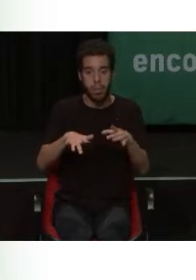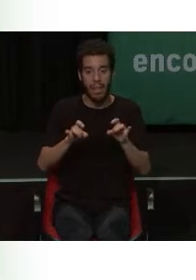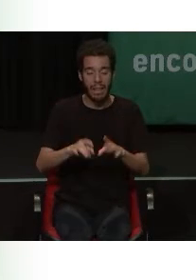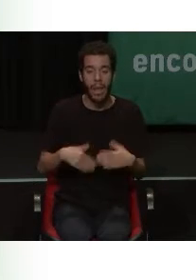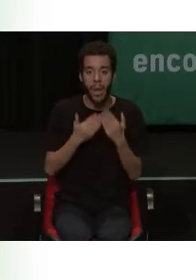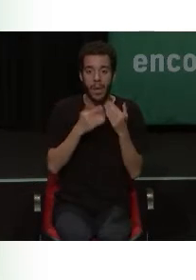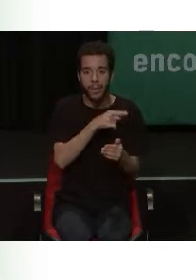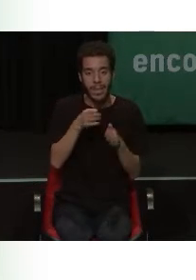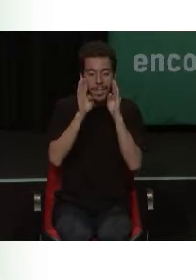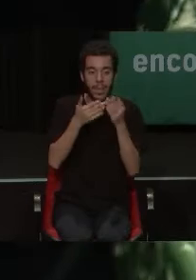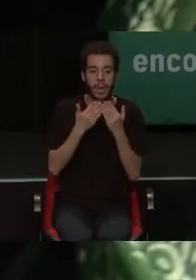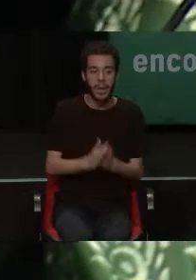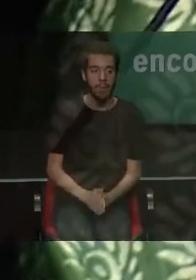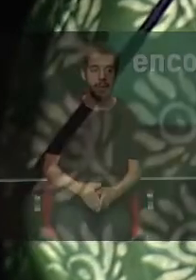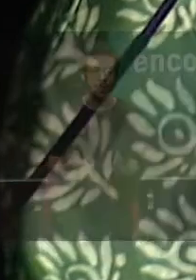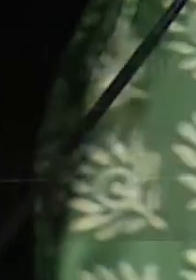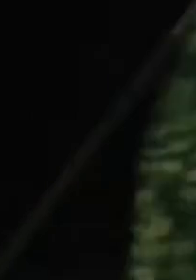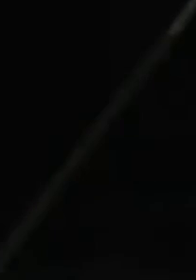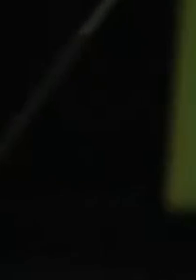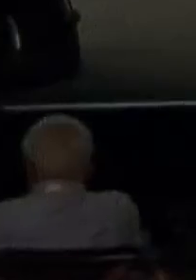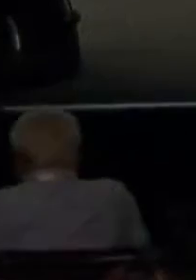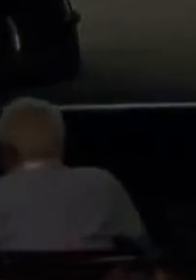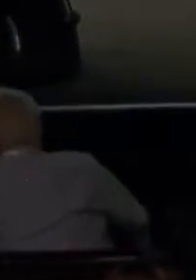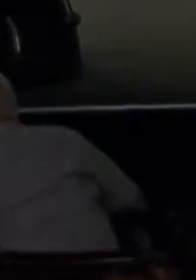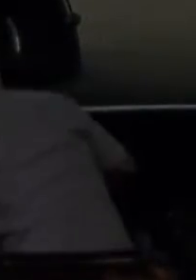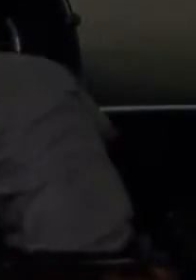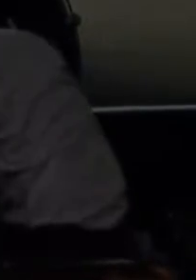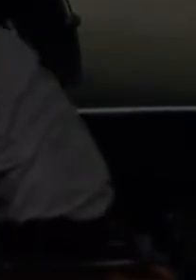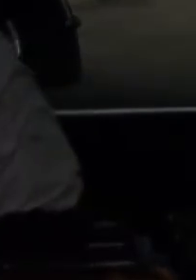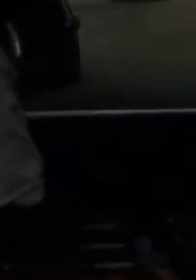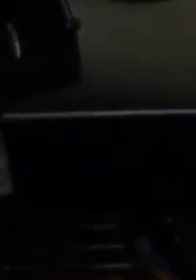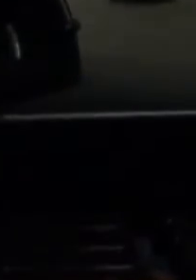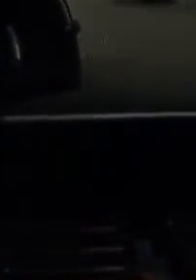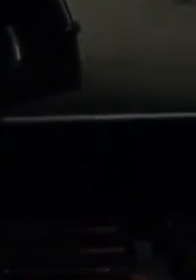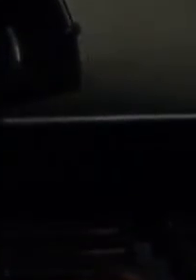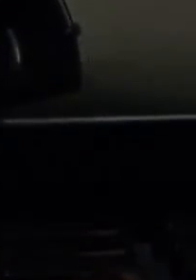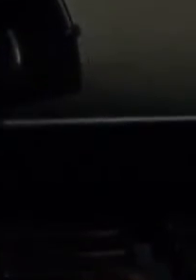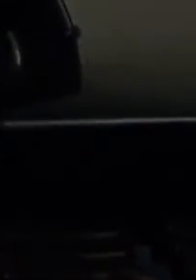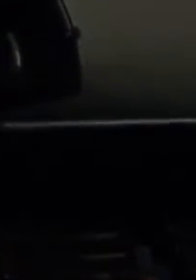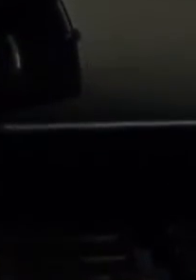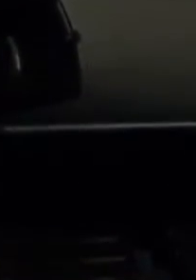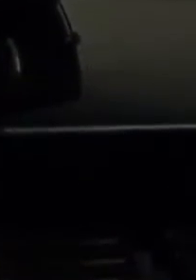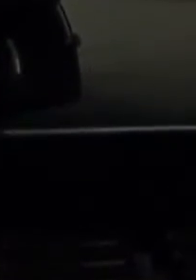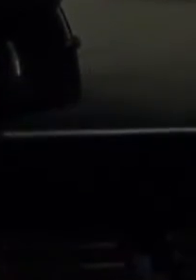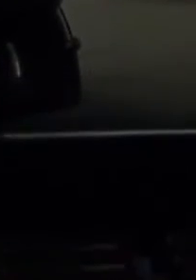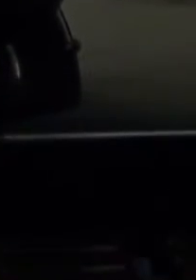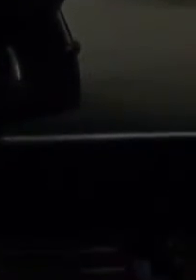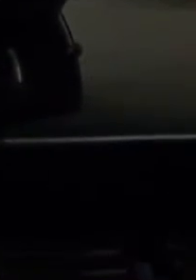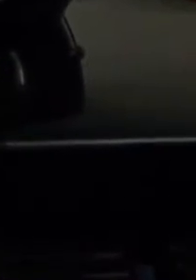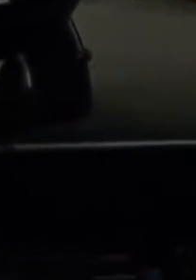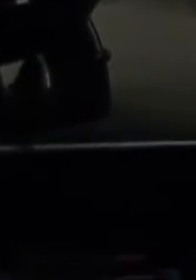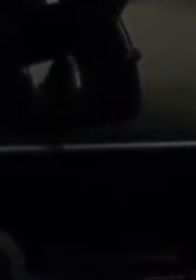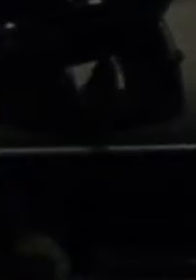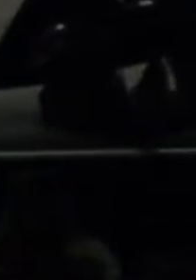this infection. Thank you for your attention. Obrigada, Constança. Thank you, Constança. Now I will pass on